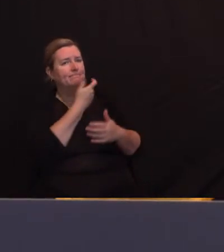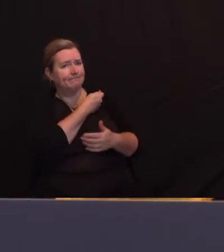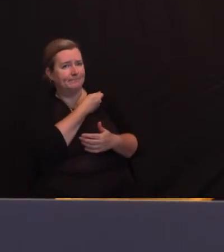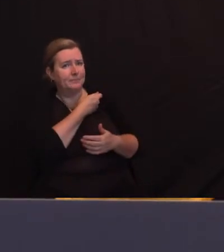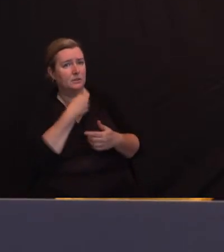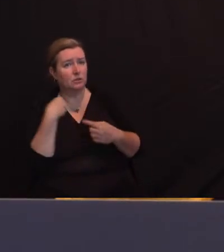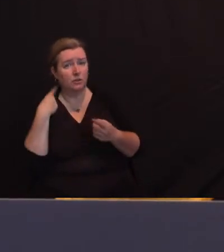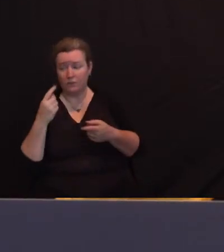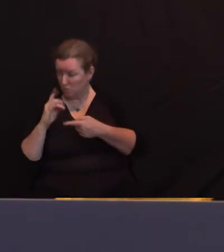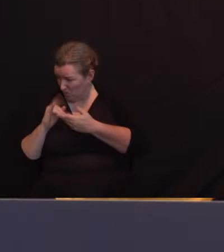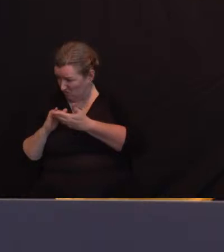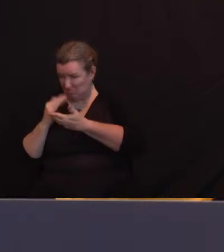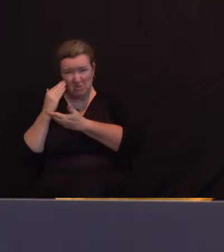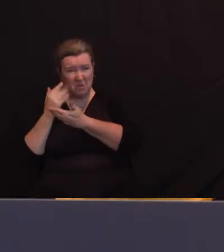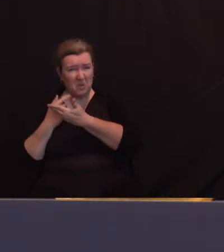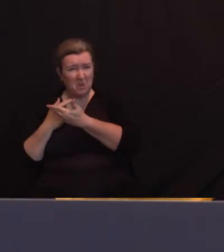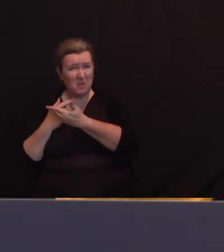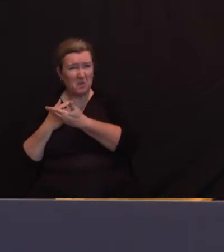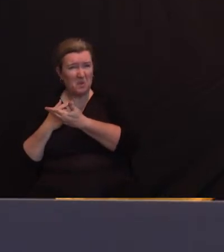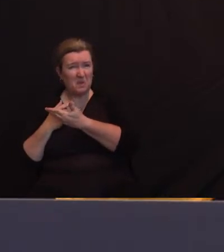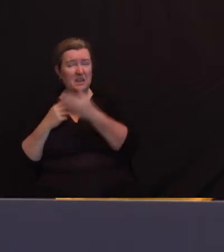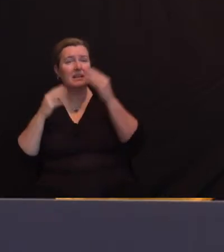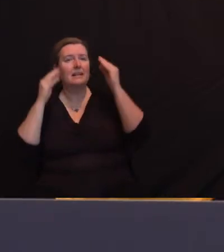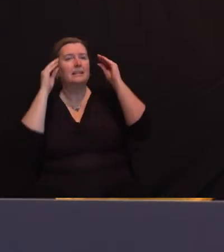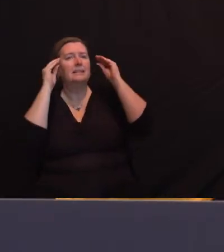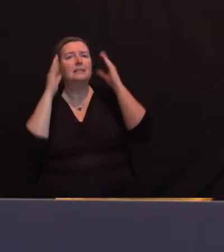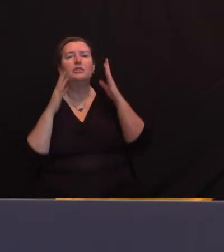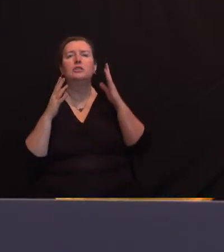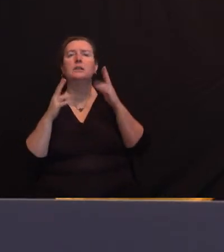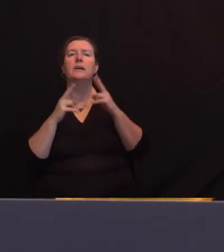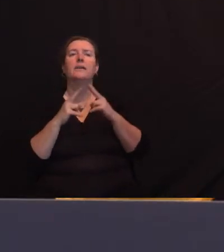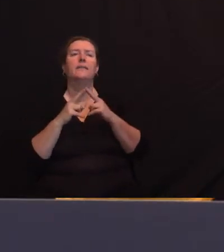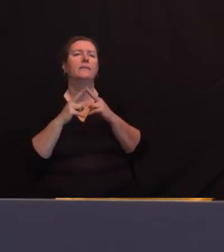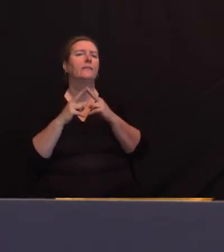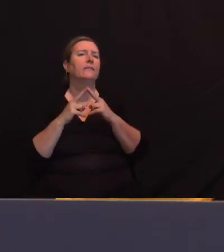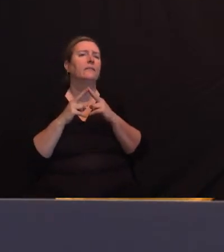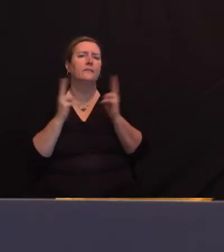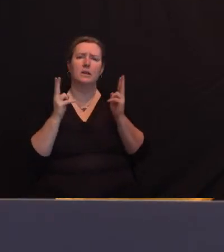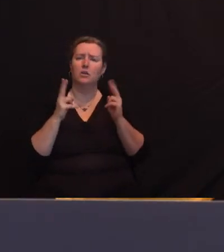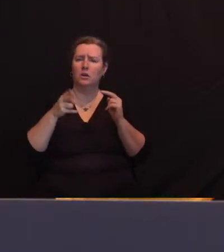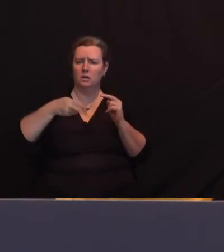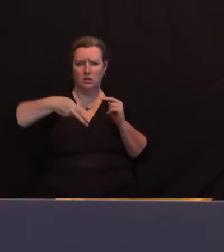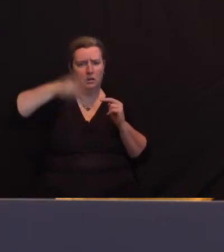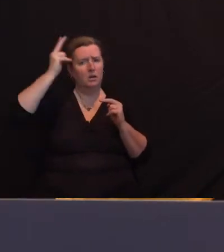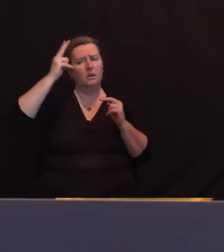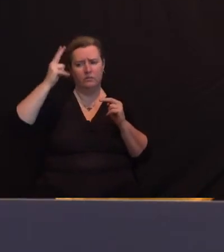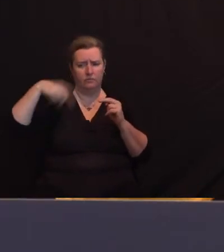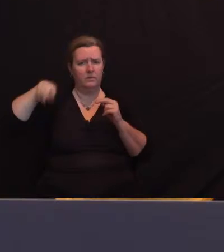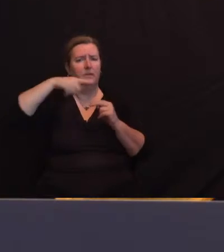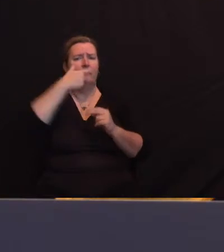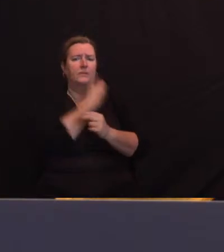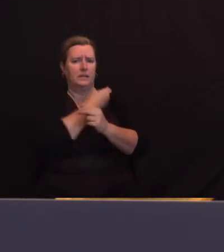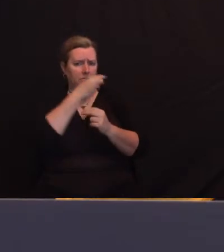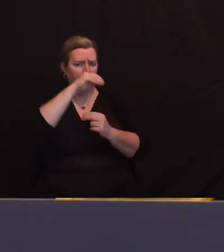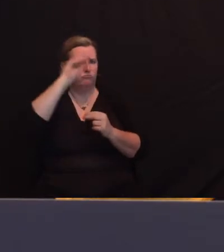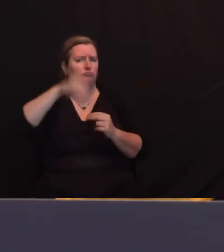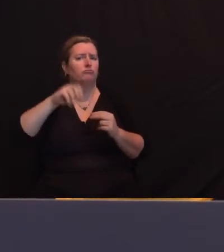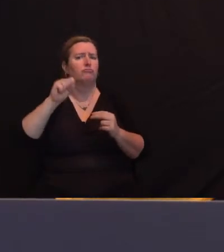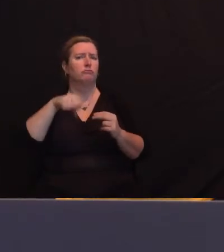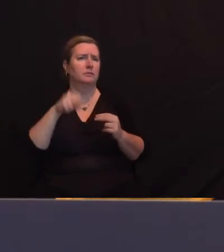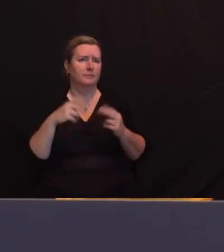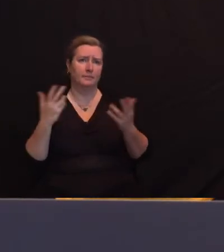Judy, is that teachers in particular are extremely well vaccinated. The numbers are very high. I think adjutant